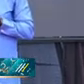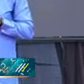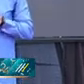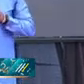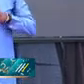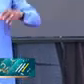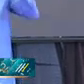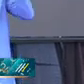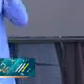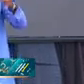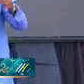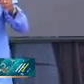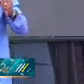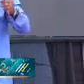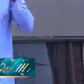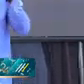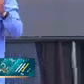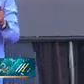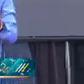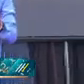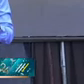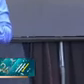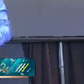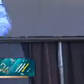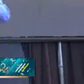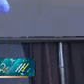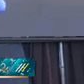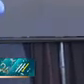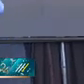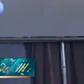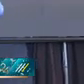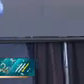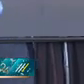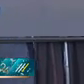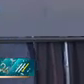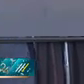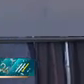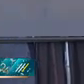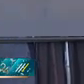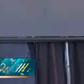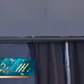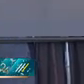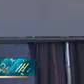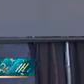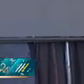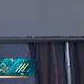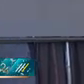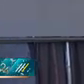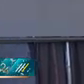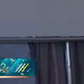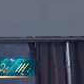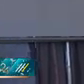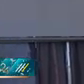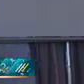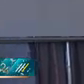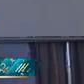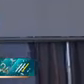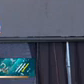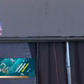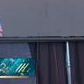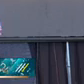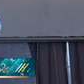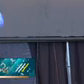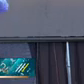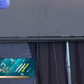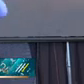things there is another Nation I heard that that apart from one person every